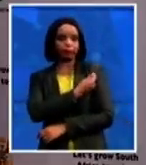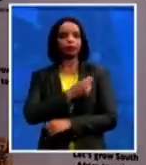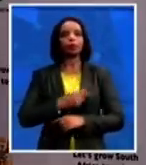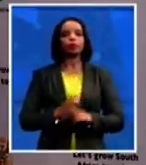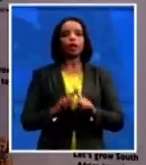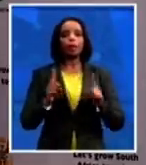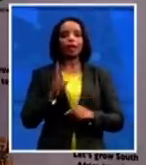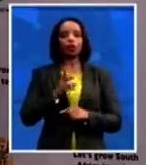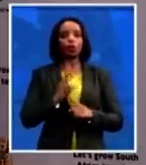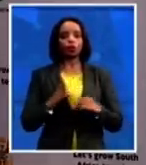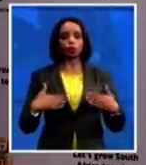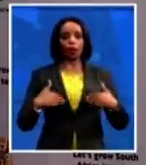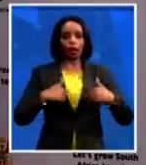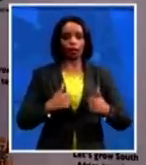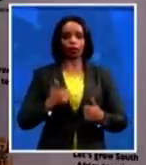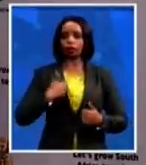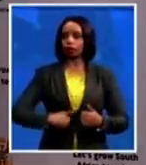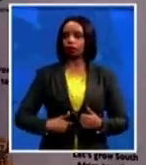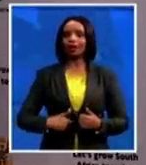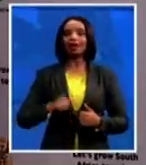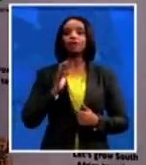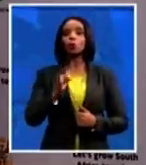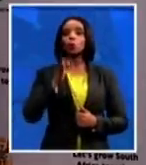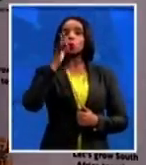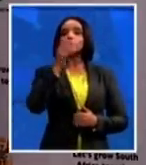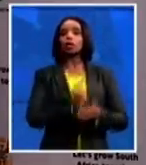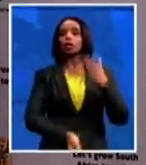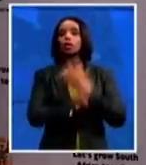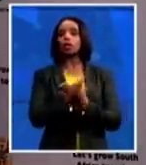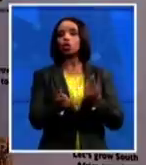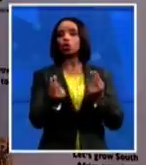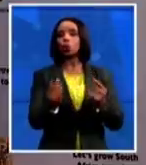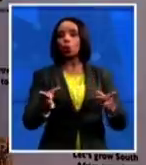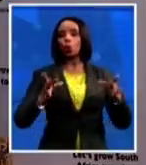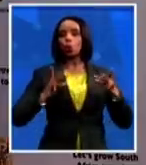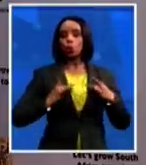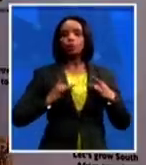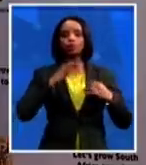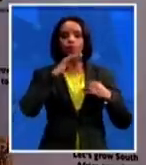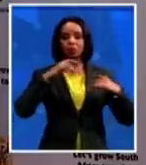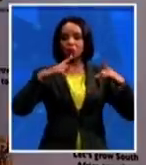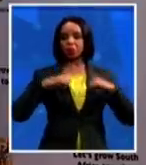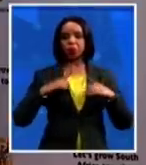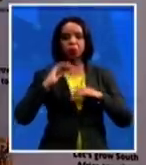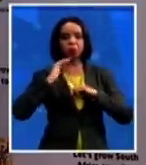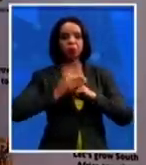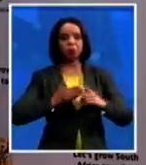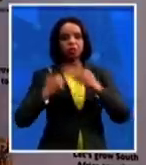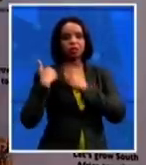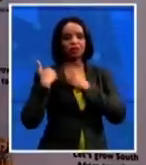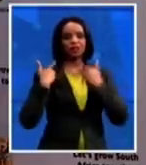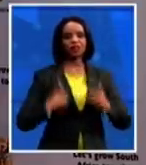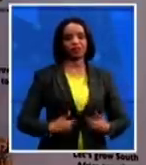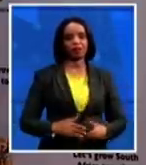variants. We must continue adhering to the non-pharmaceutical prevention measures of wearing